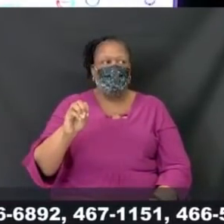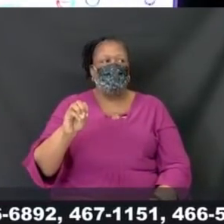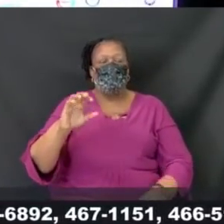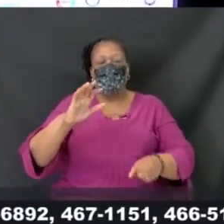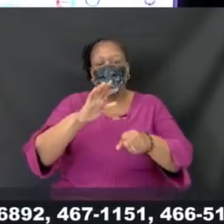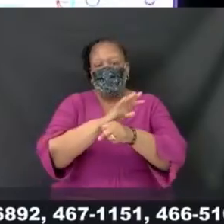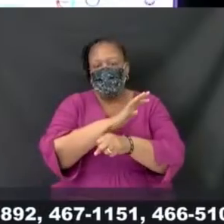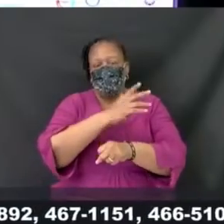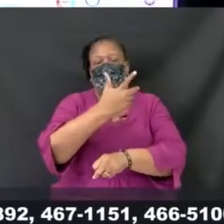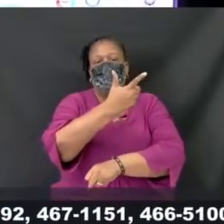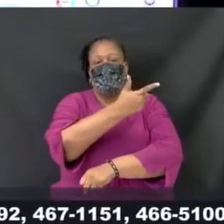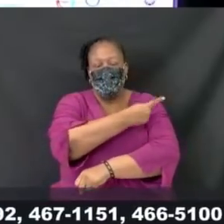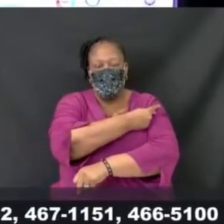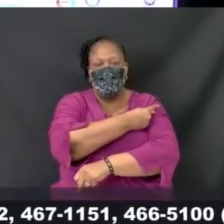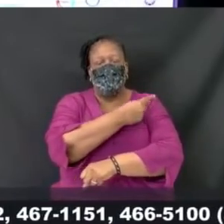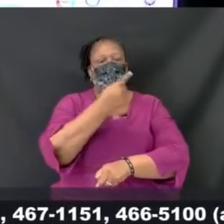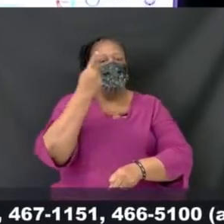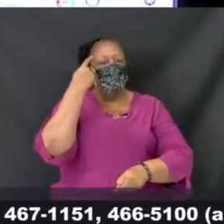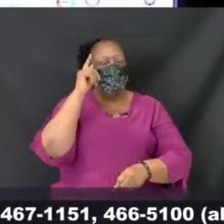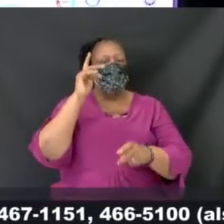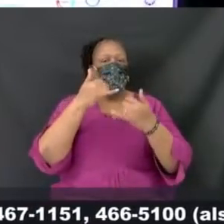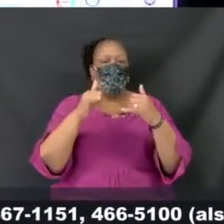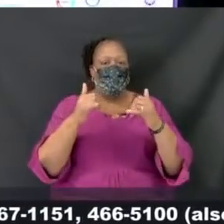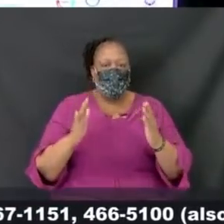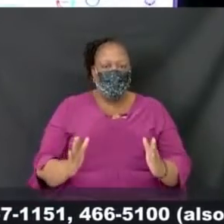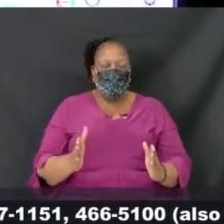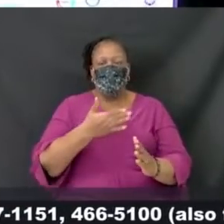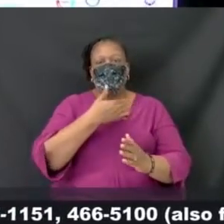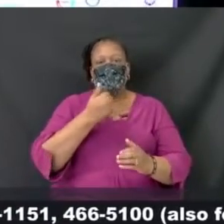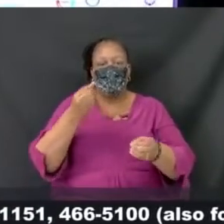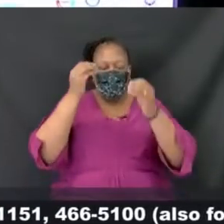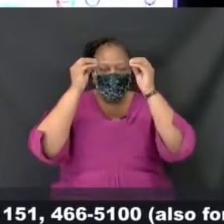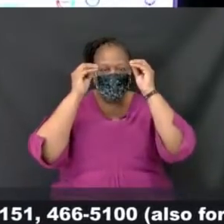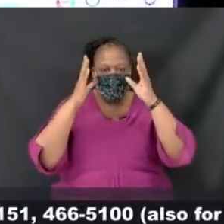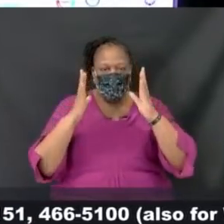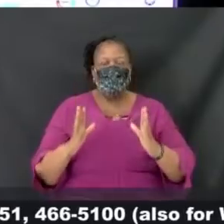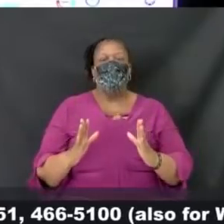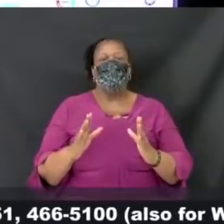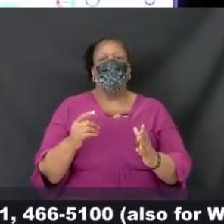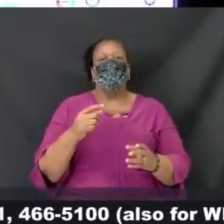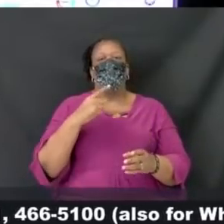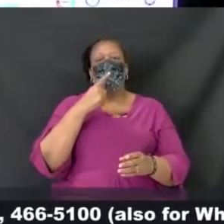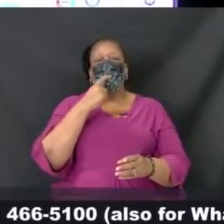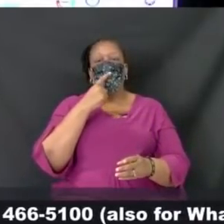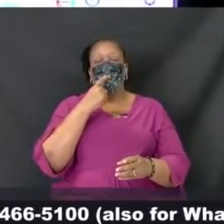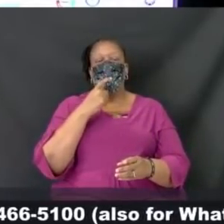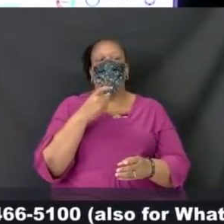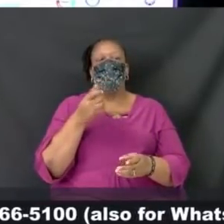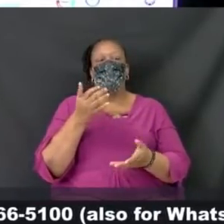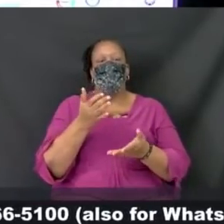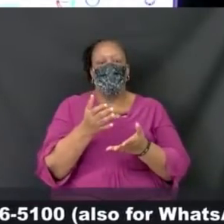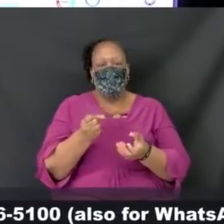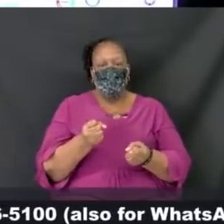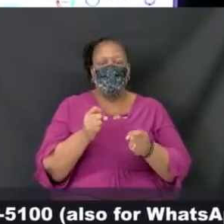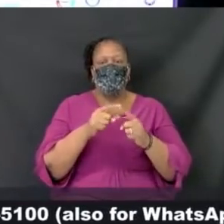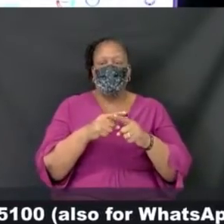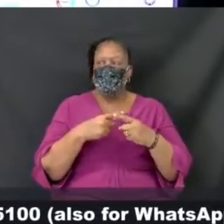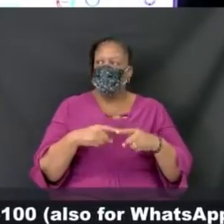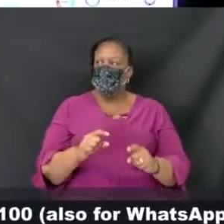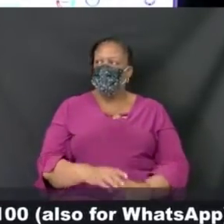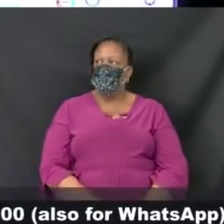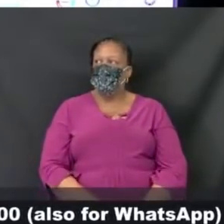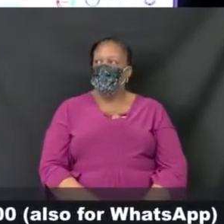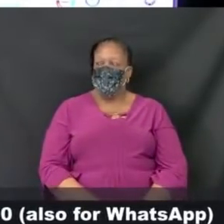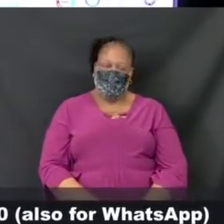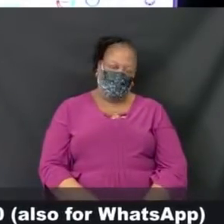and staff associated with the sport, so that we can have a level of protection. It's resiliency, because if one person comes down